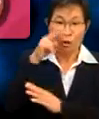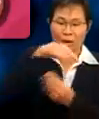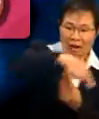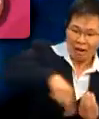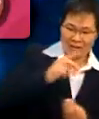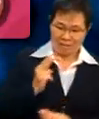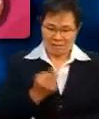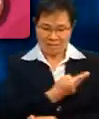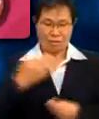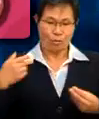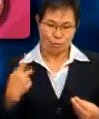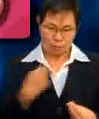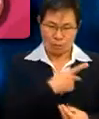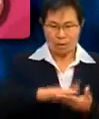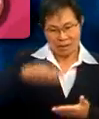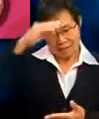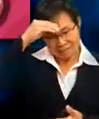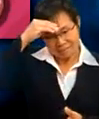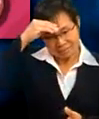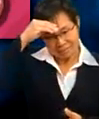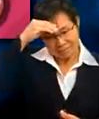Looking Around Us, we will learn